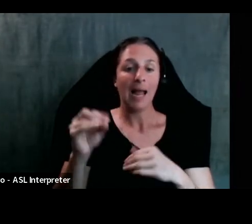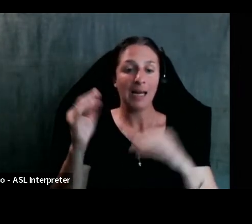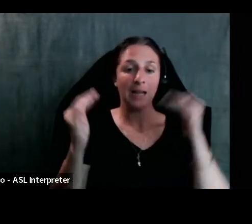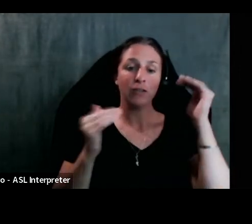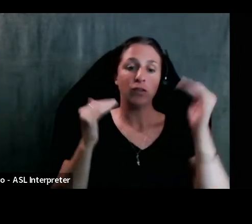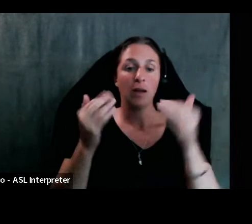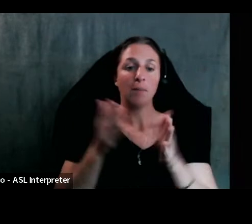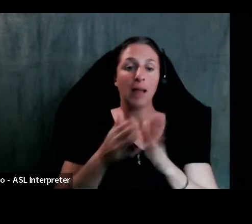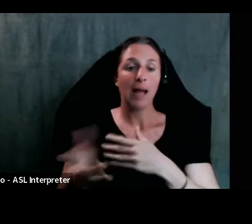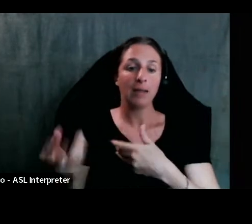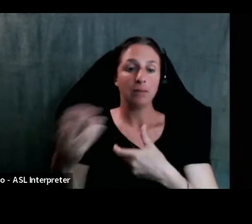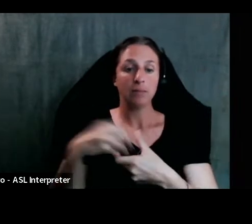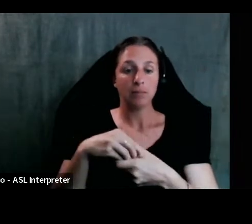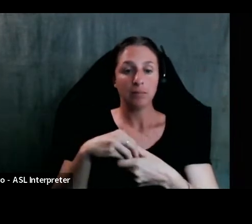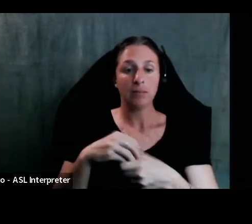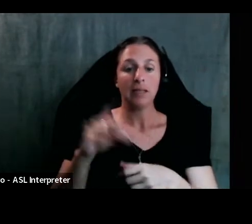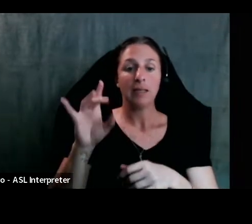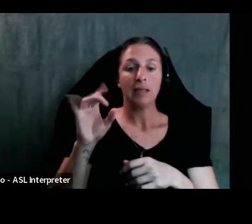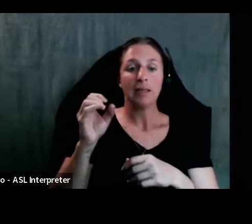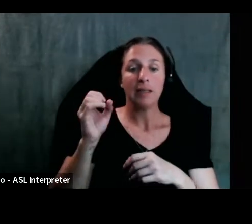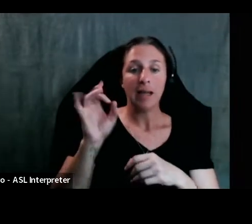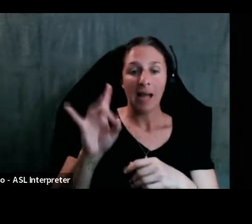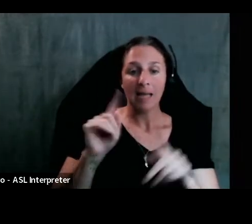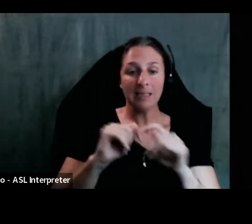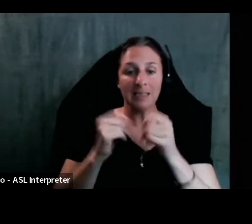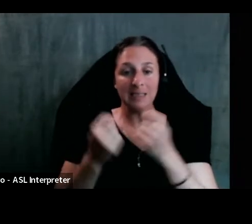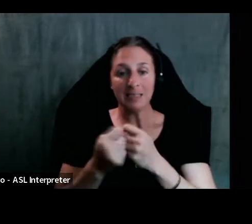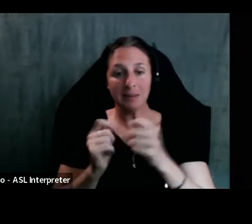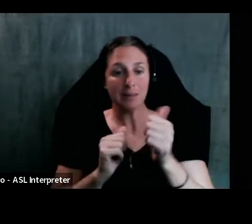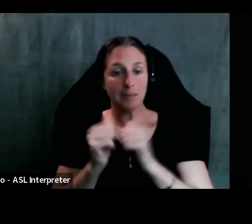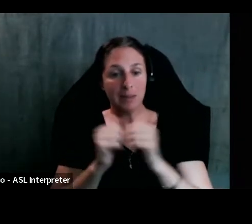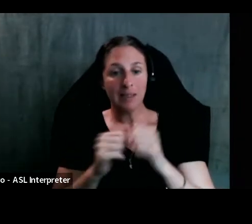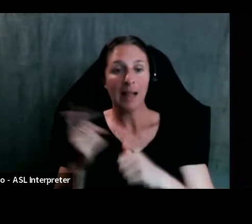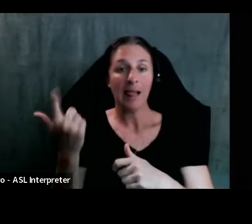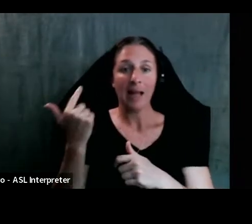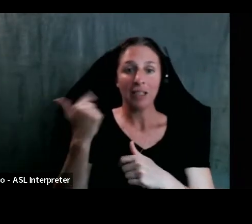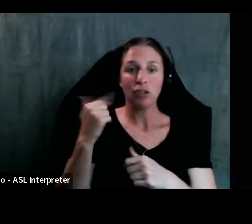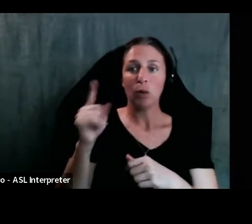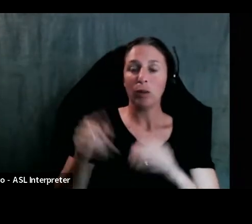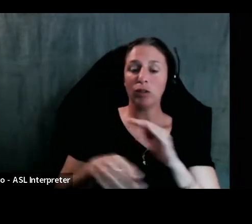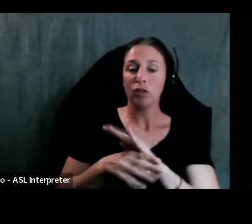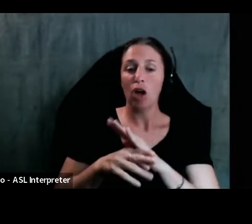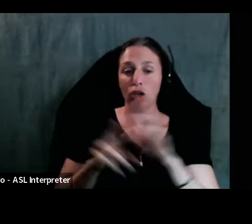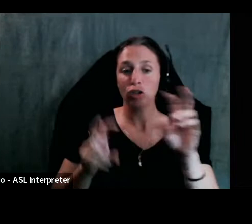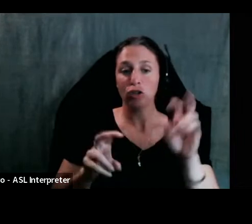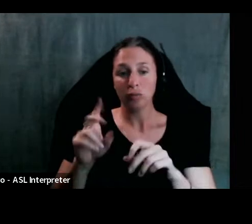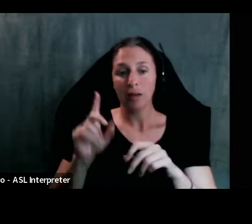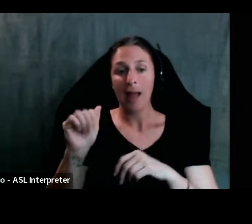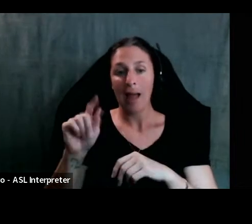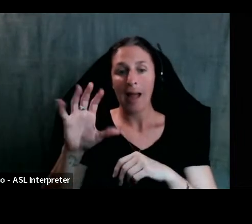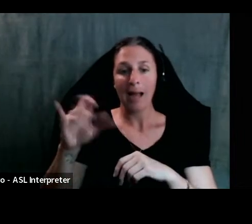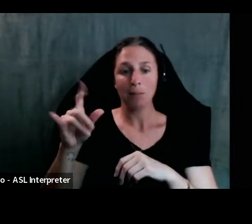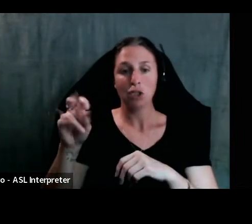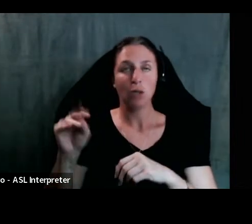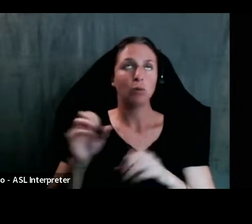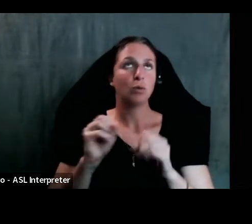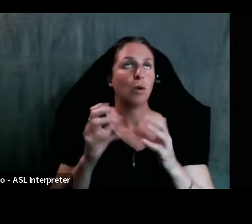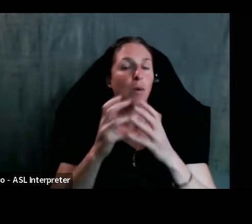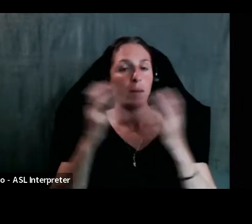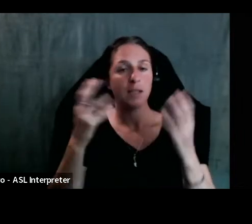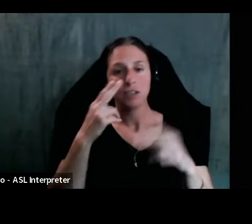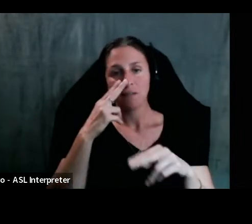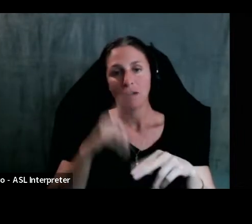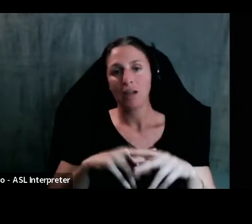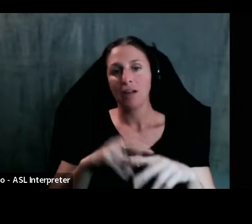8 teams will be competing. And last year I went to the soccer tournament that was held at Cappuccino, and it was so much fun. And